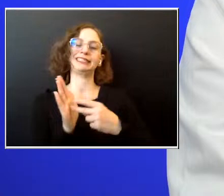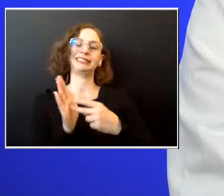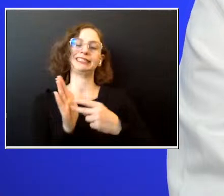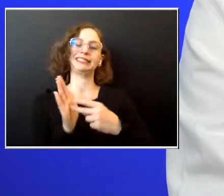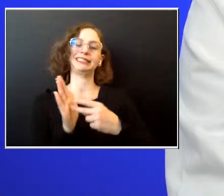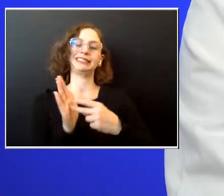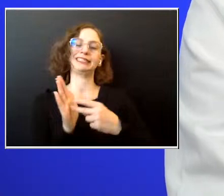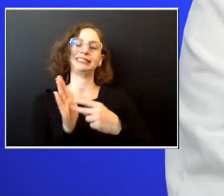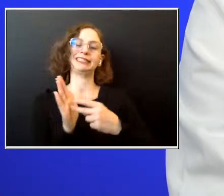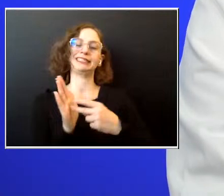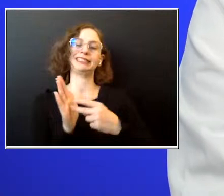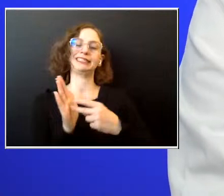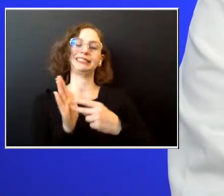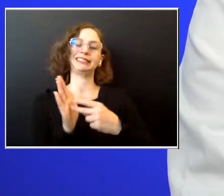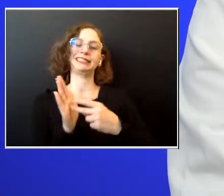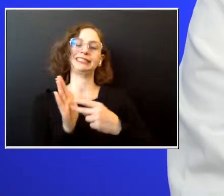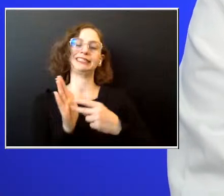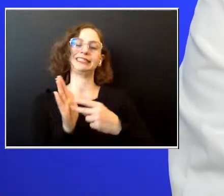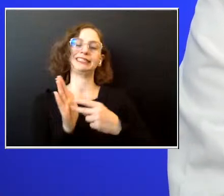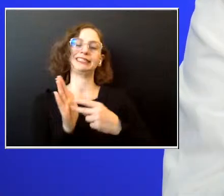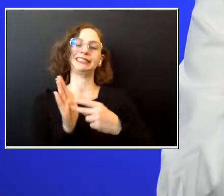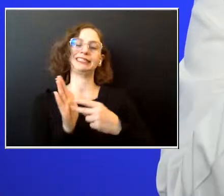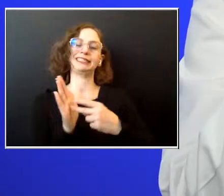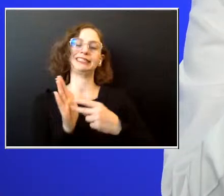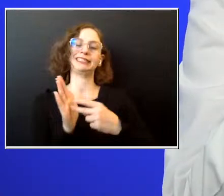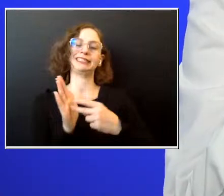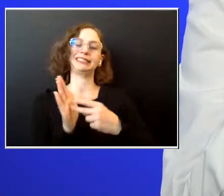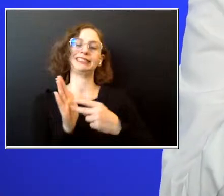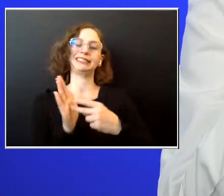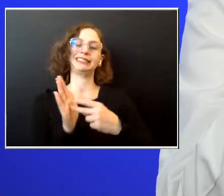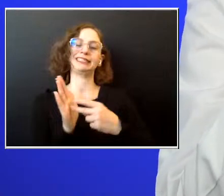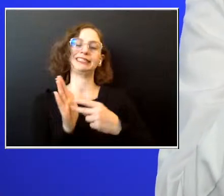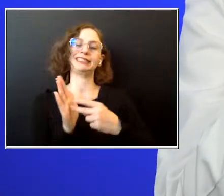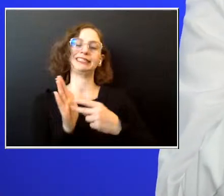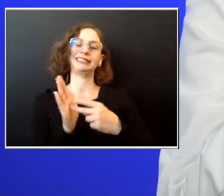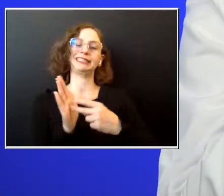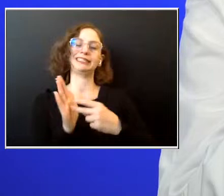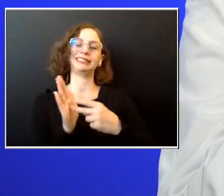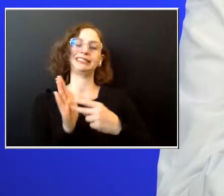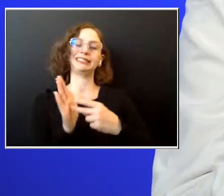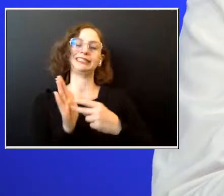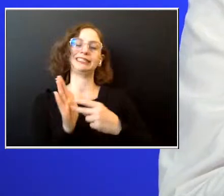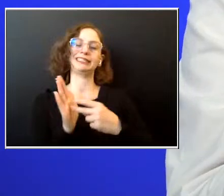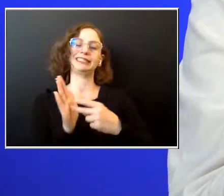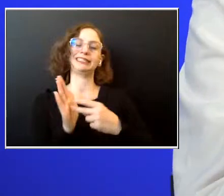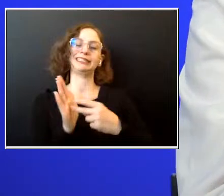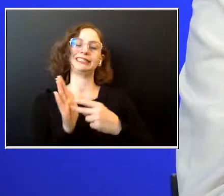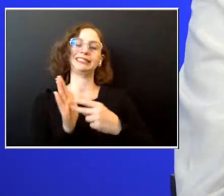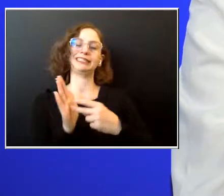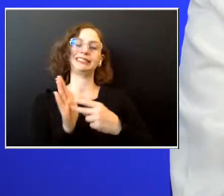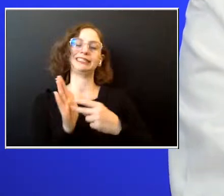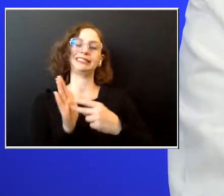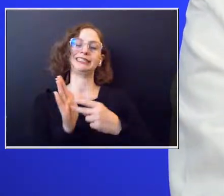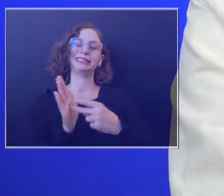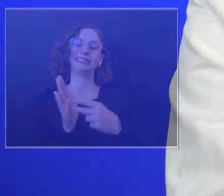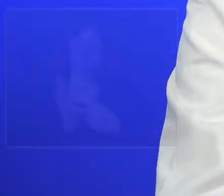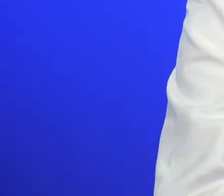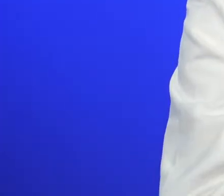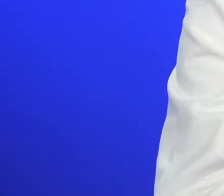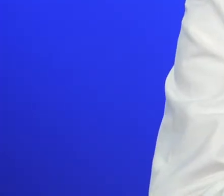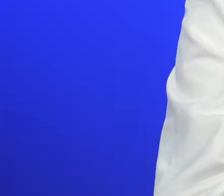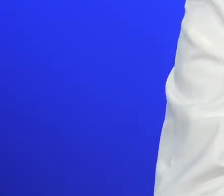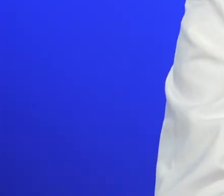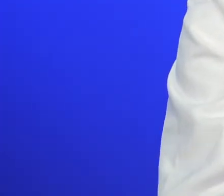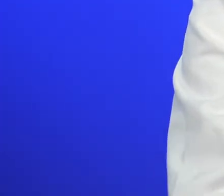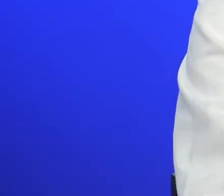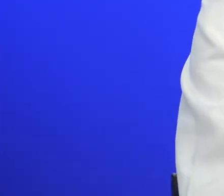anemia, thalassemias, some other diseases. People who've had radiation at the base of their brain, same thing can happen to the carotids. Those are